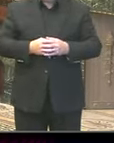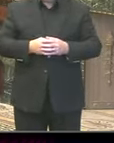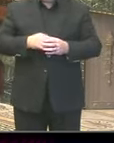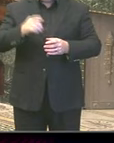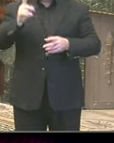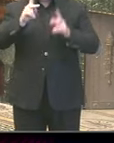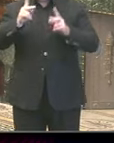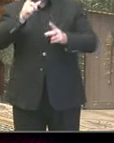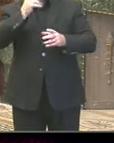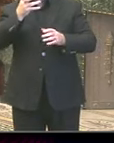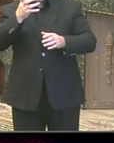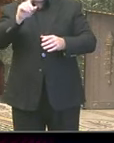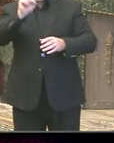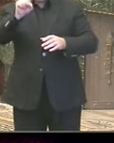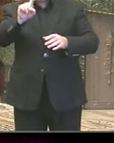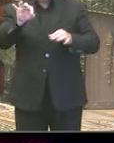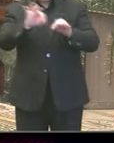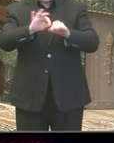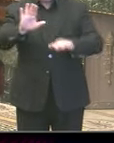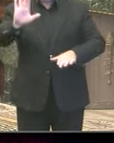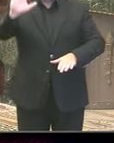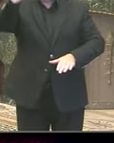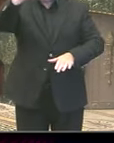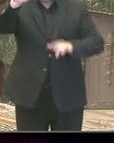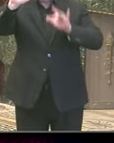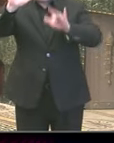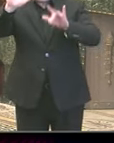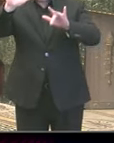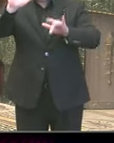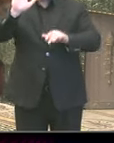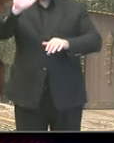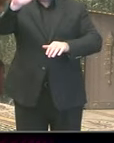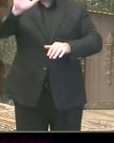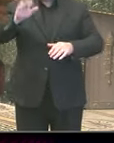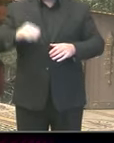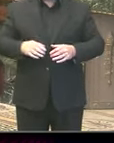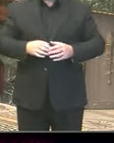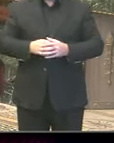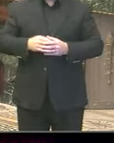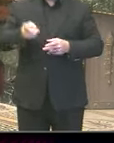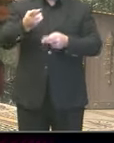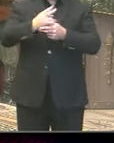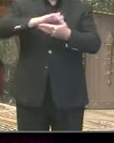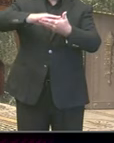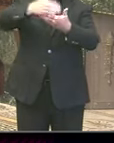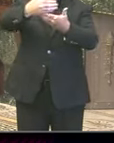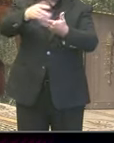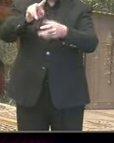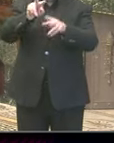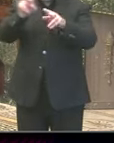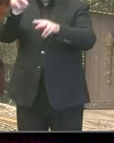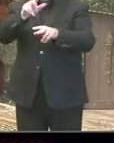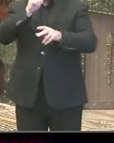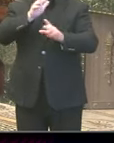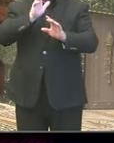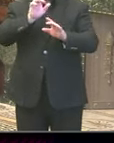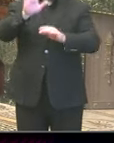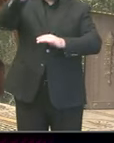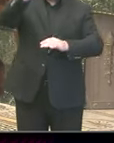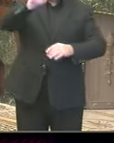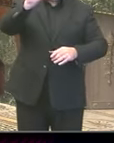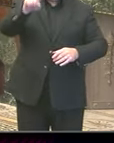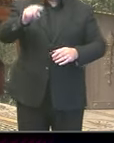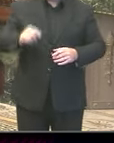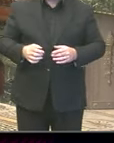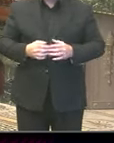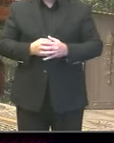found under the participants list. We also ask that you use video to ask your question if you are able. And we'll now start